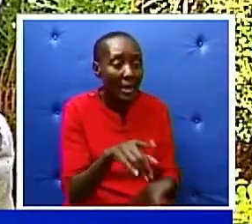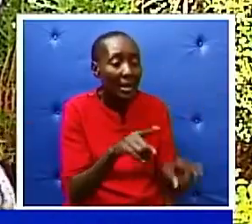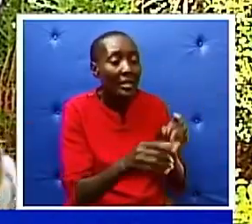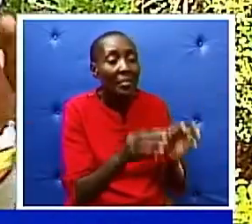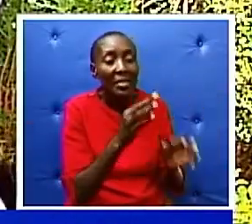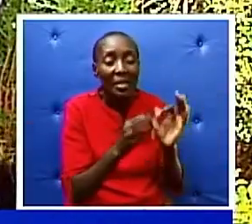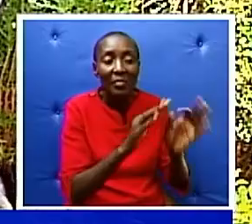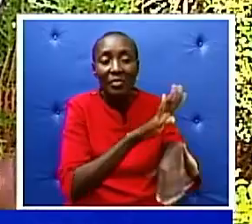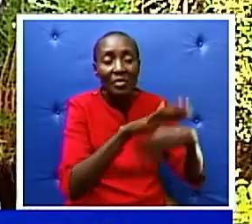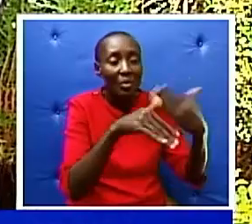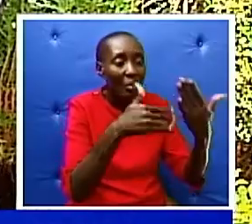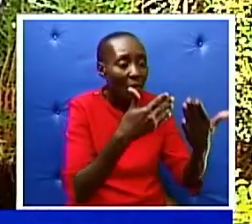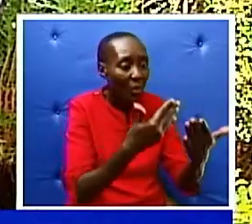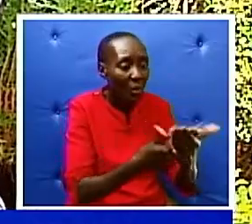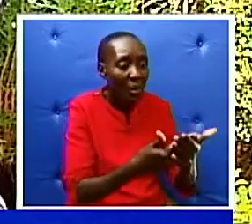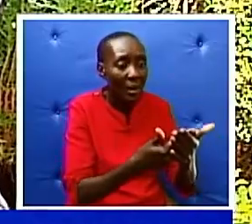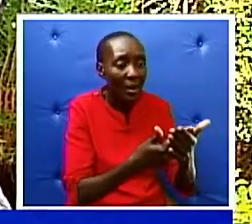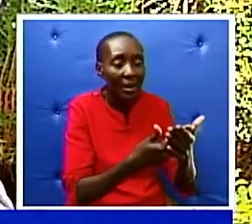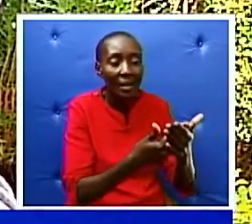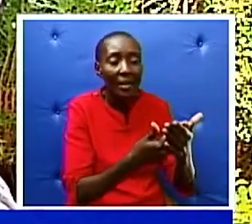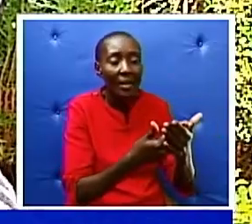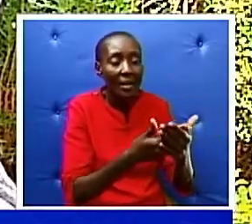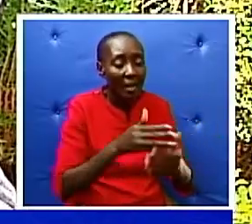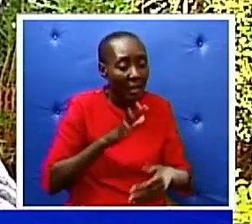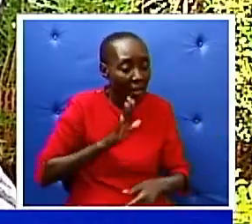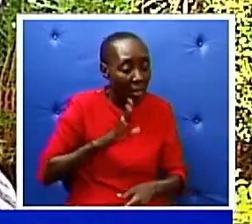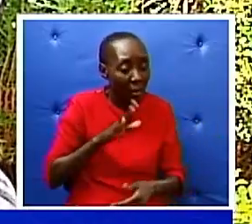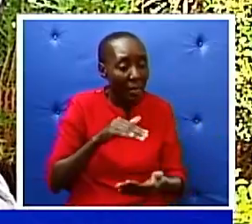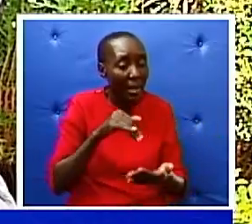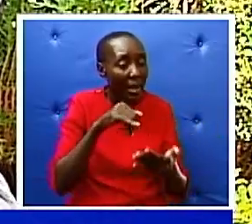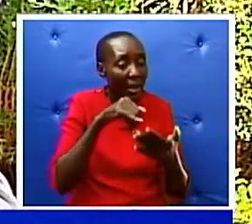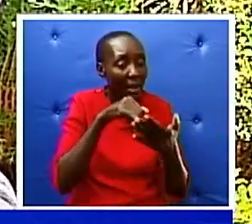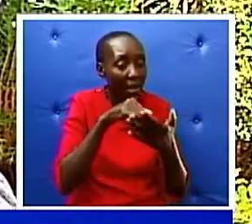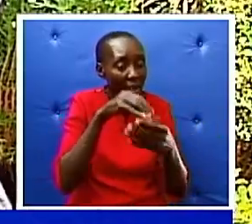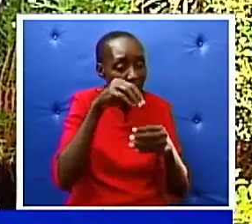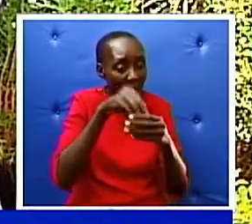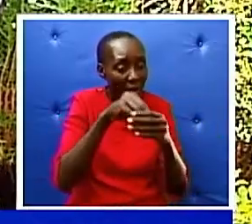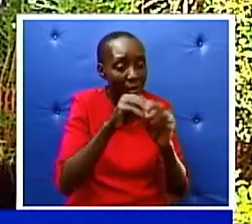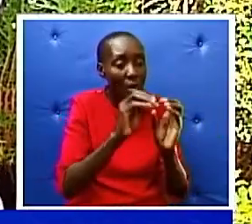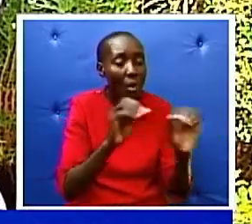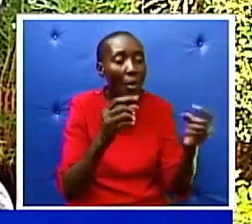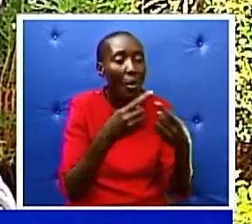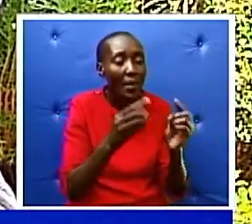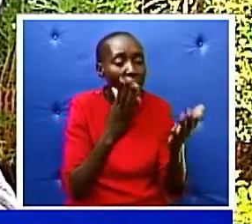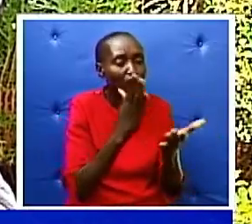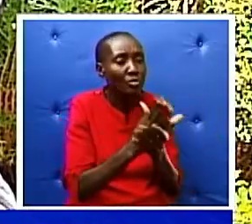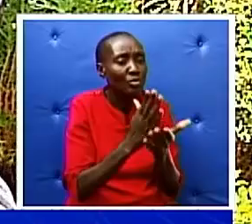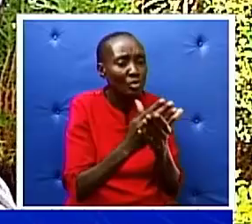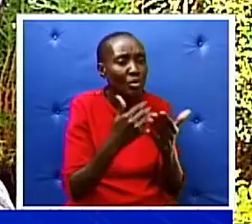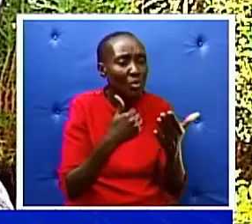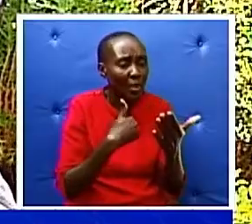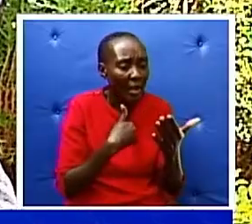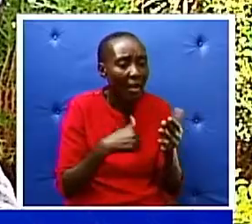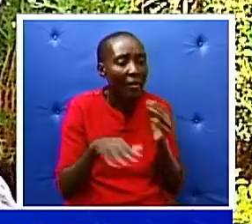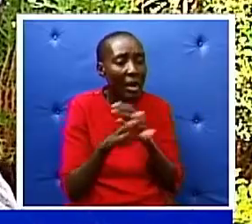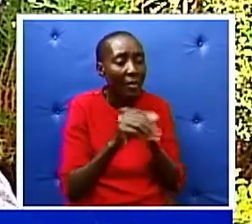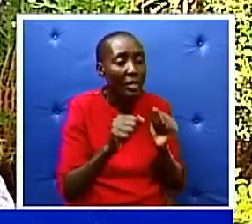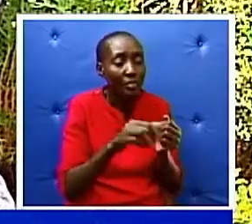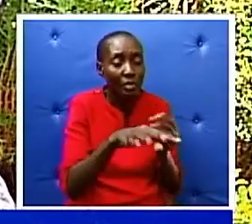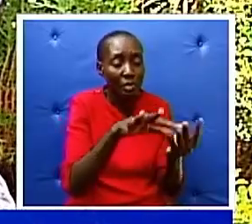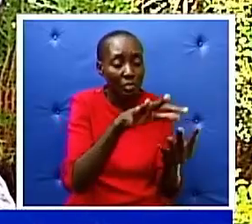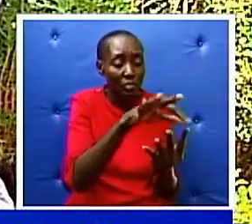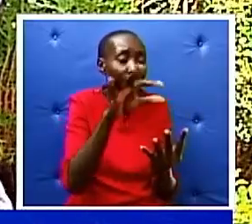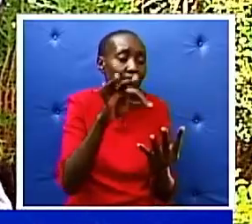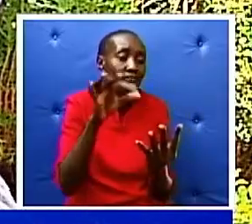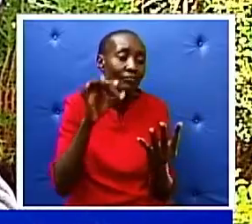all the women we need, we would have a pool from where we can nominate candidates to fill